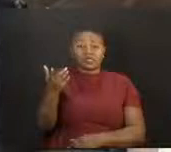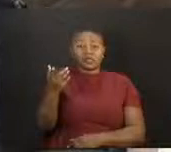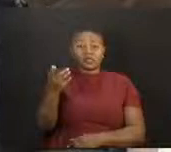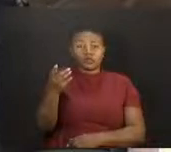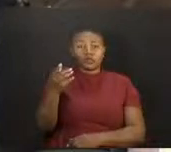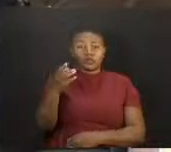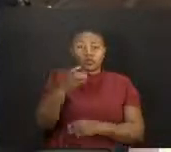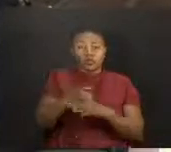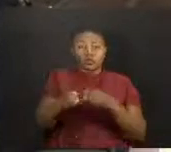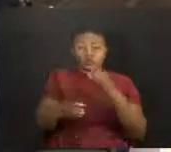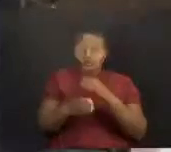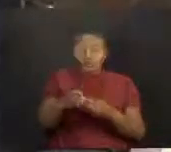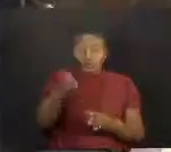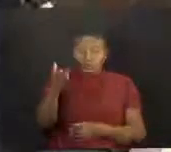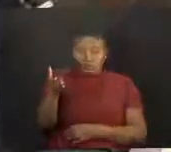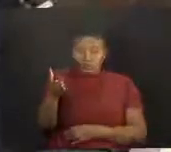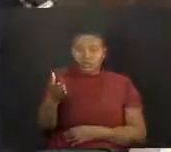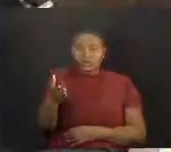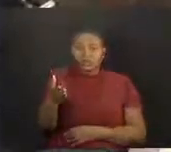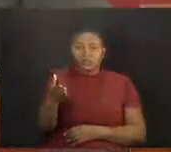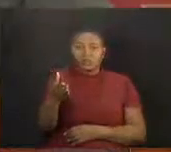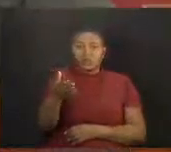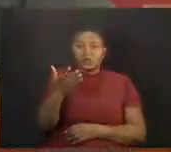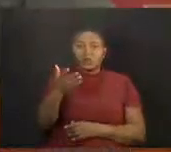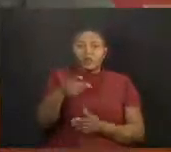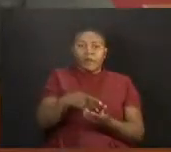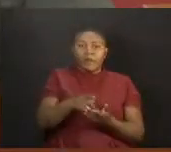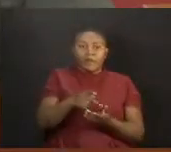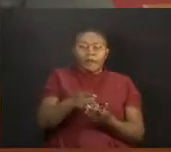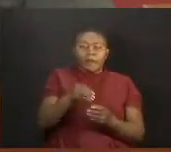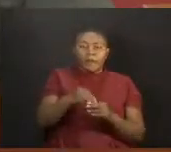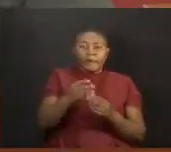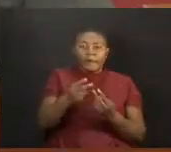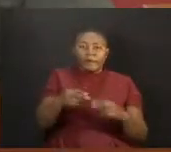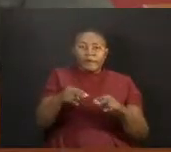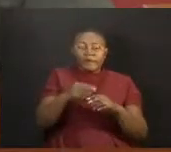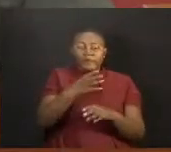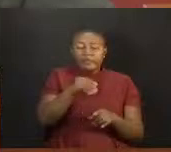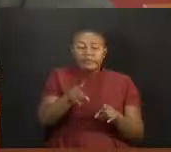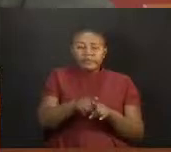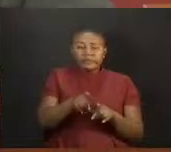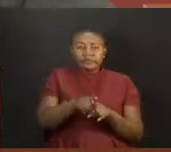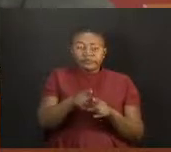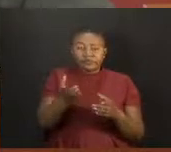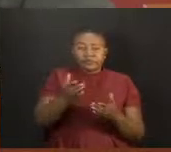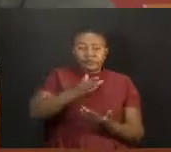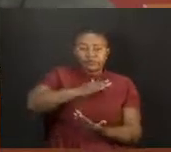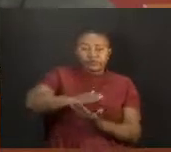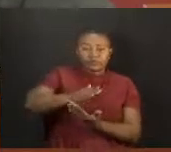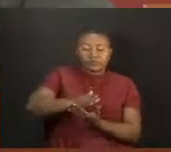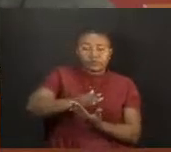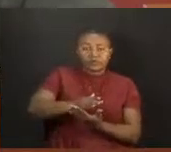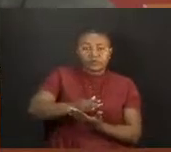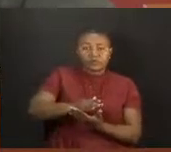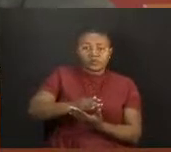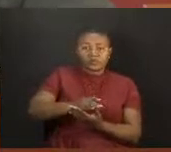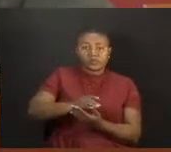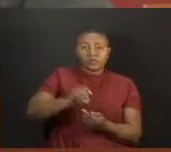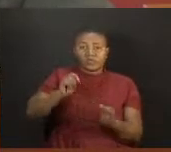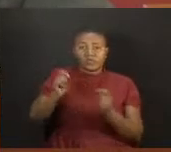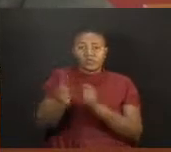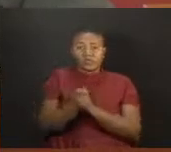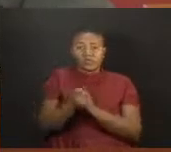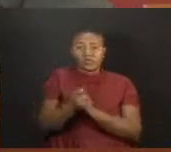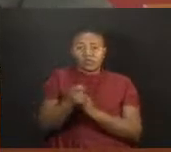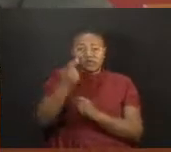in the value in terms of payment and evaluation, and also to prevent change of contract values if it was